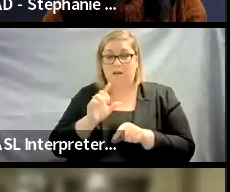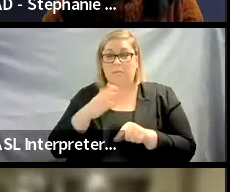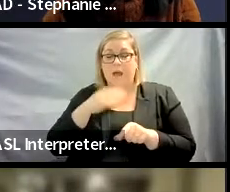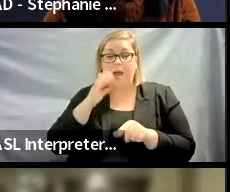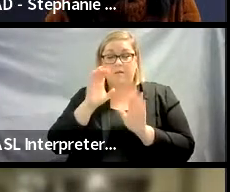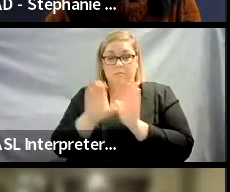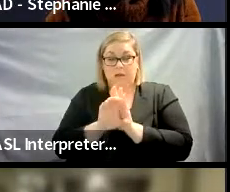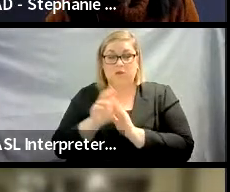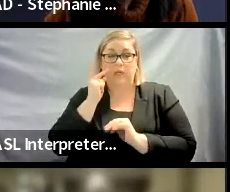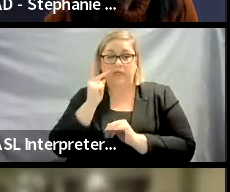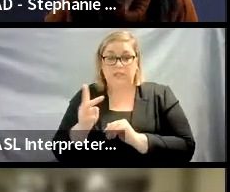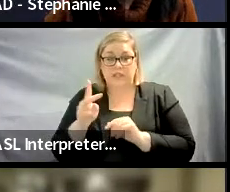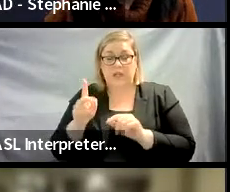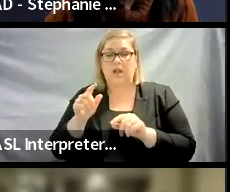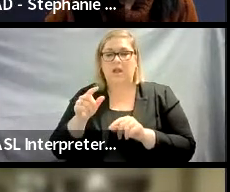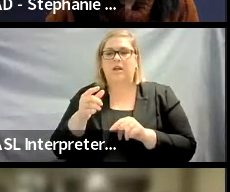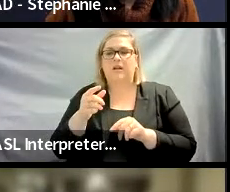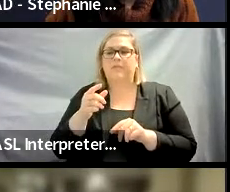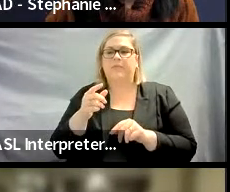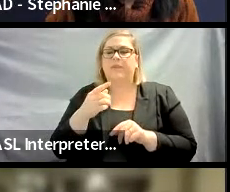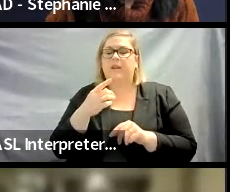can see it. The little,